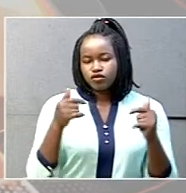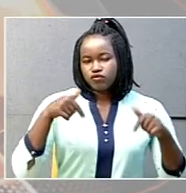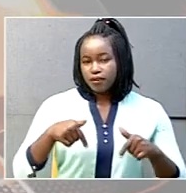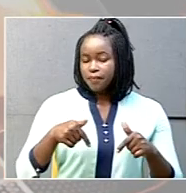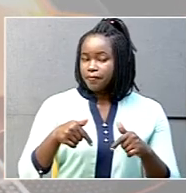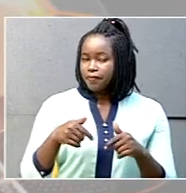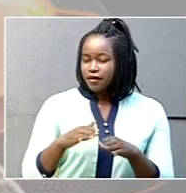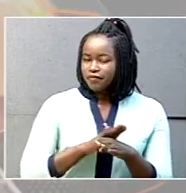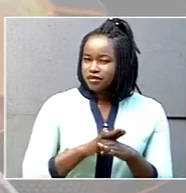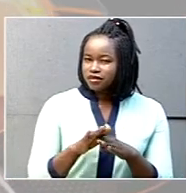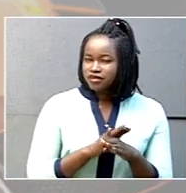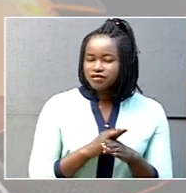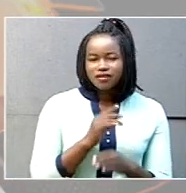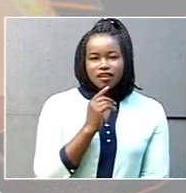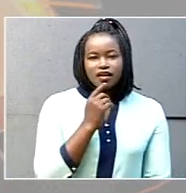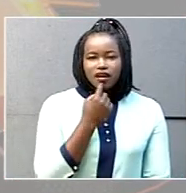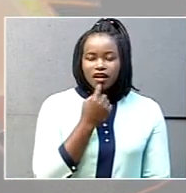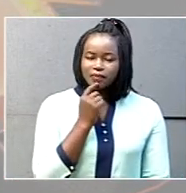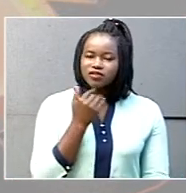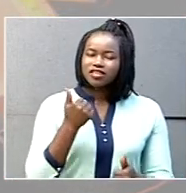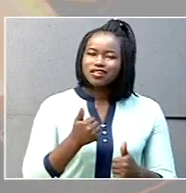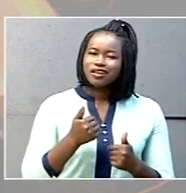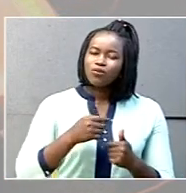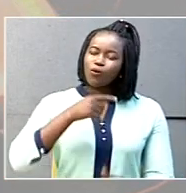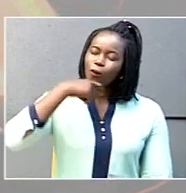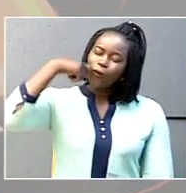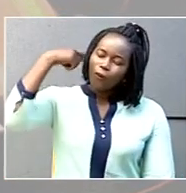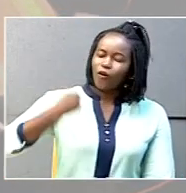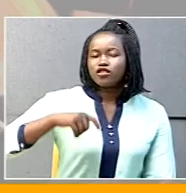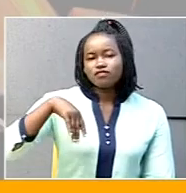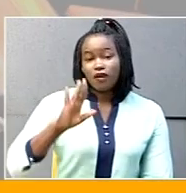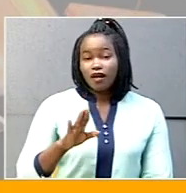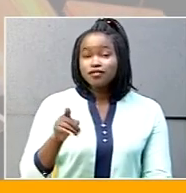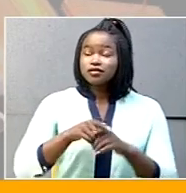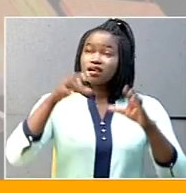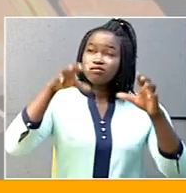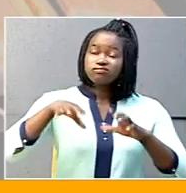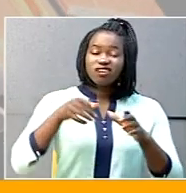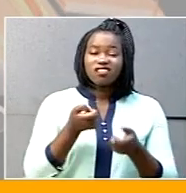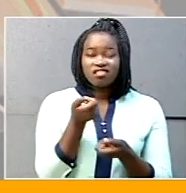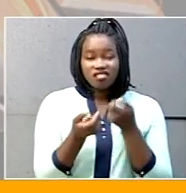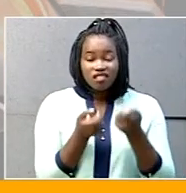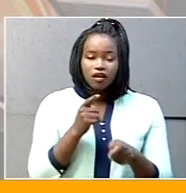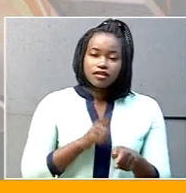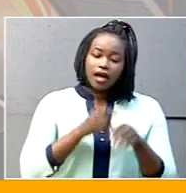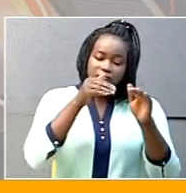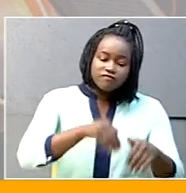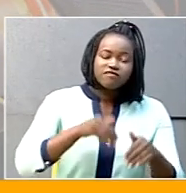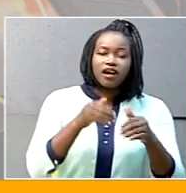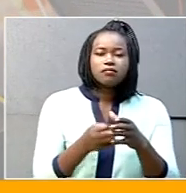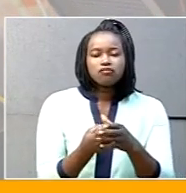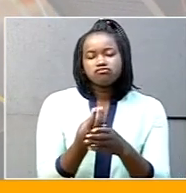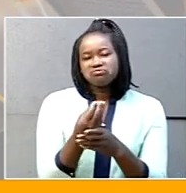Karamoja sub-region experiences higher temperatures and lower rainfall that affects food production and the quality of